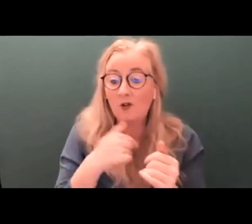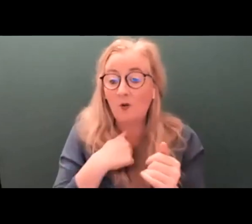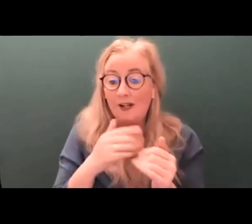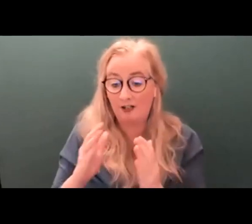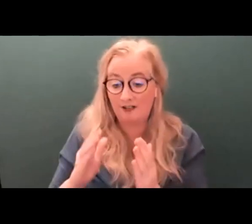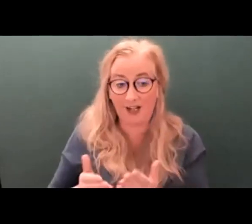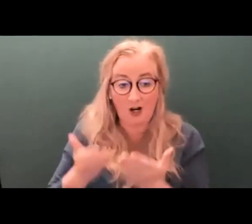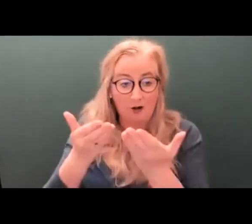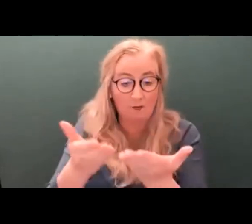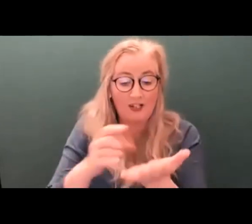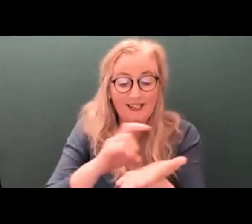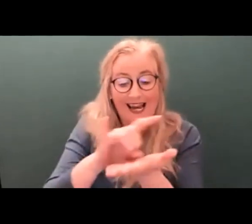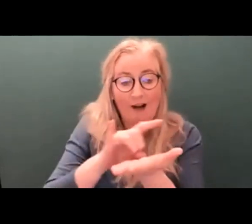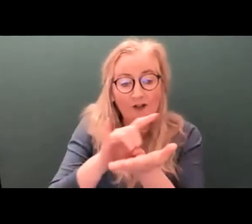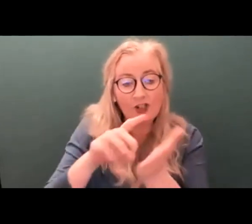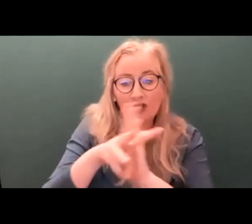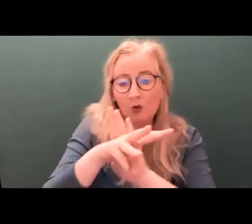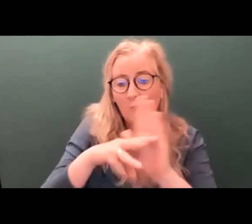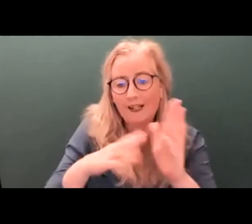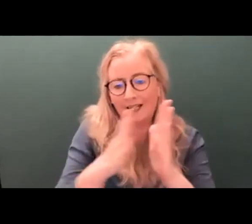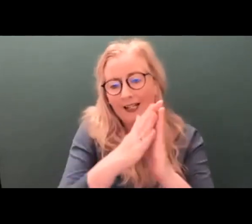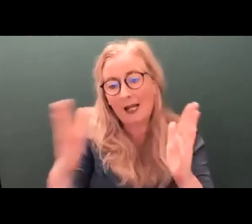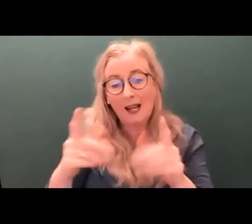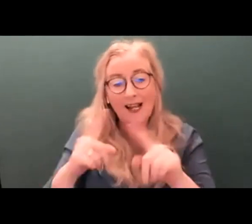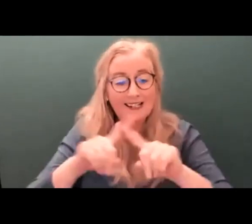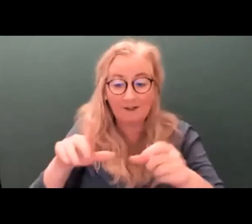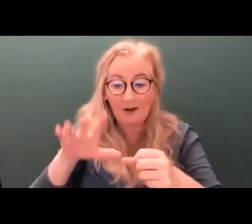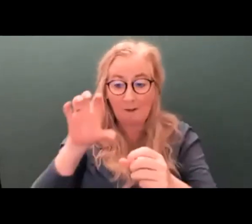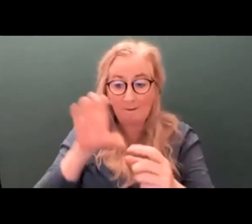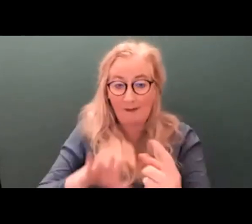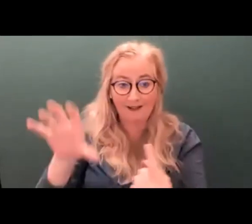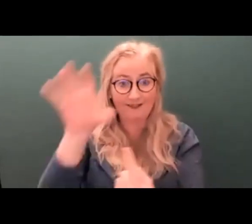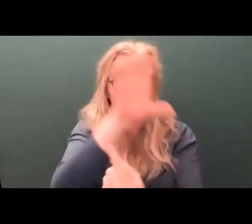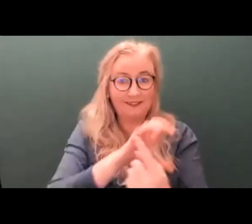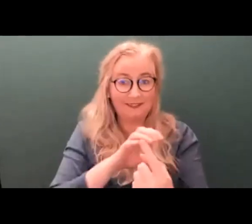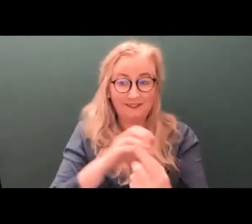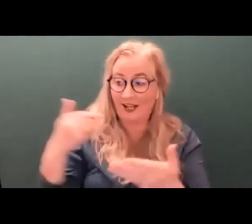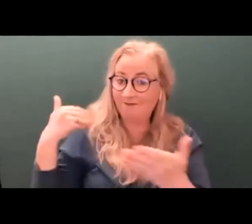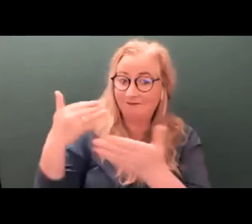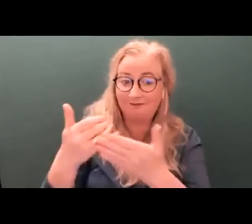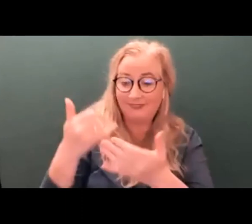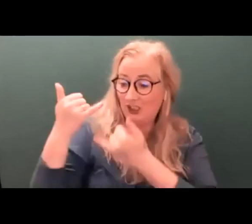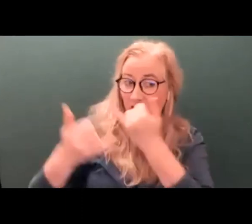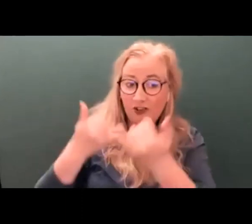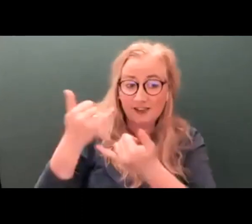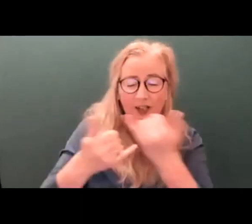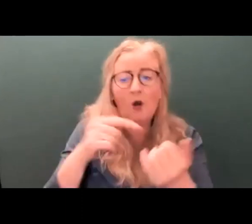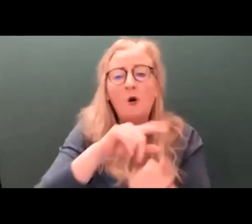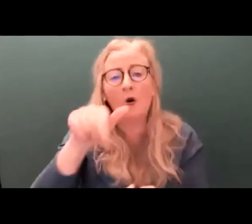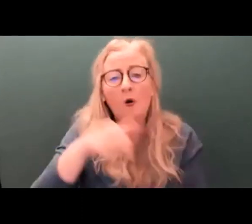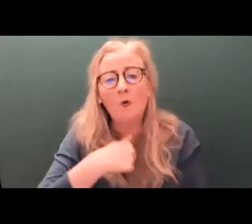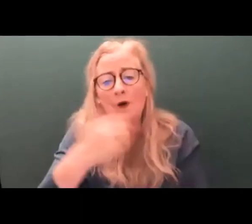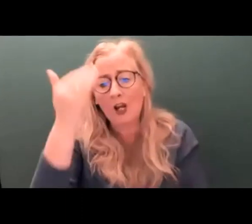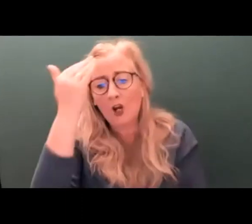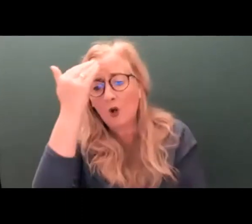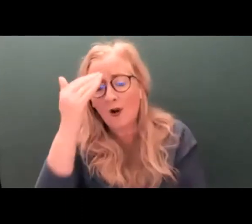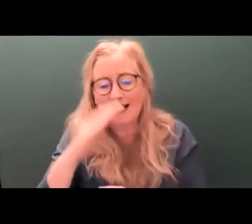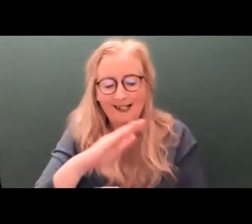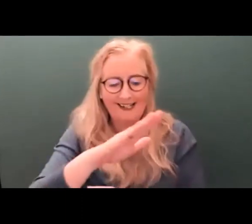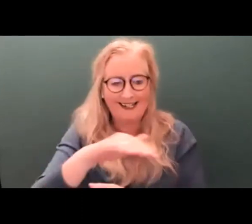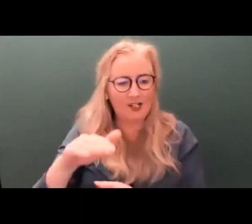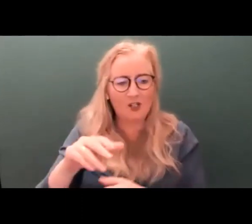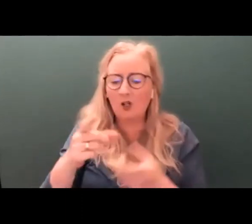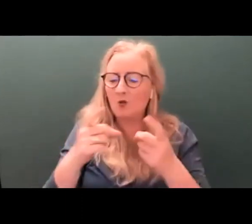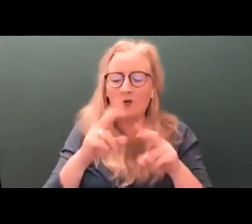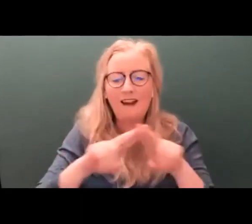to Heritage Week in many locations over the years. And we know that kids don't listen